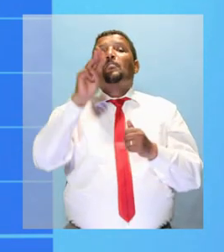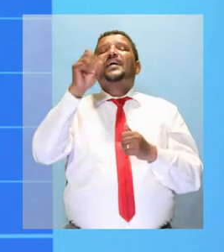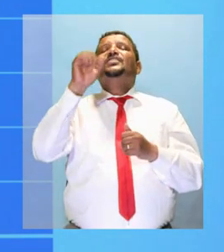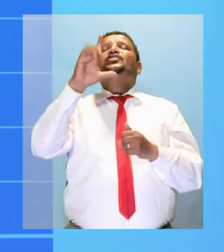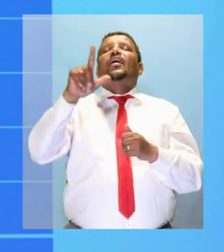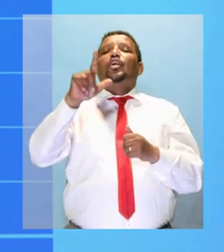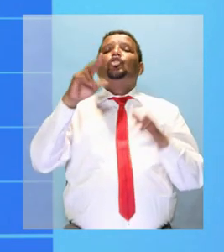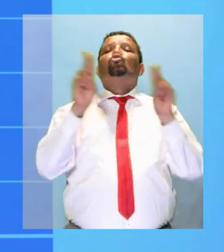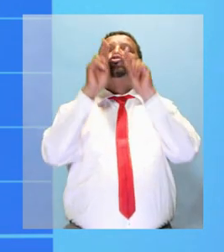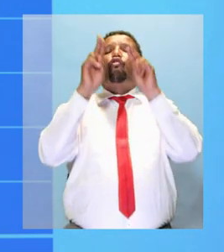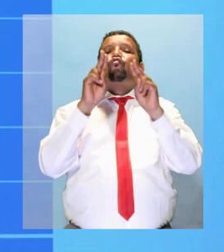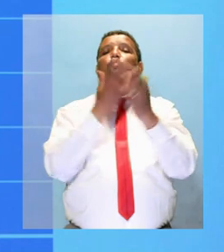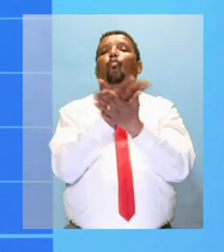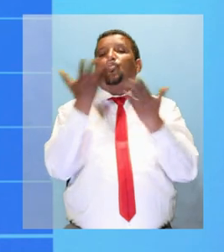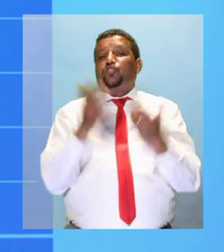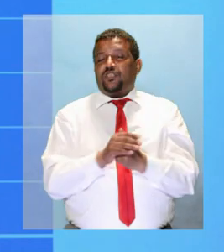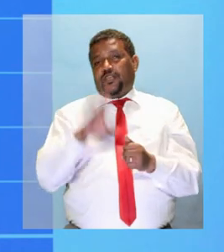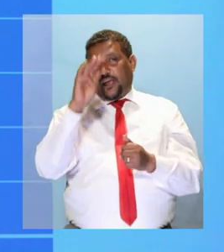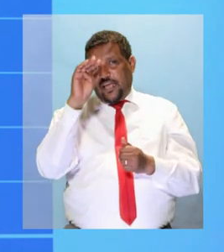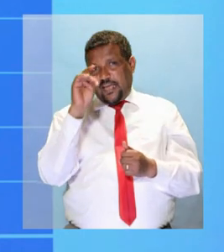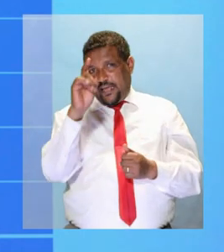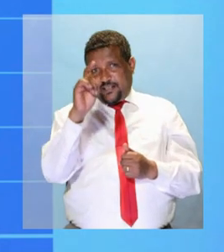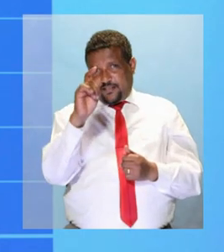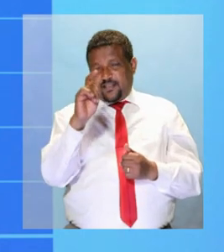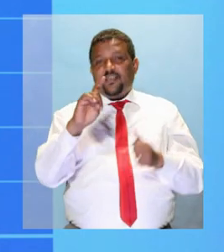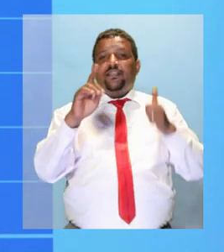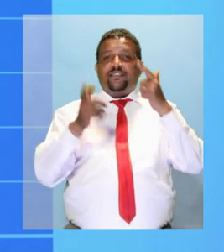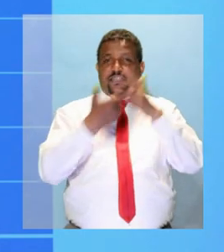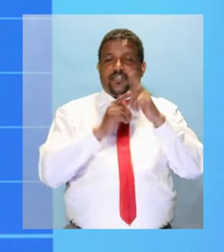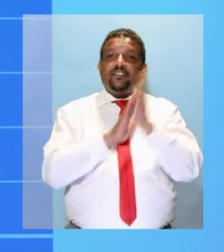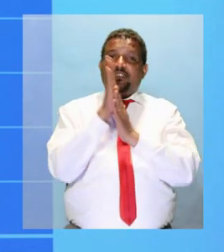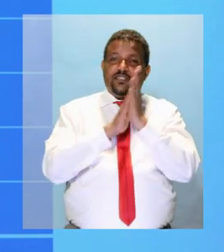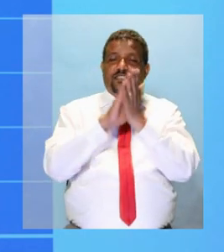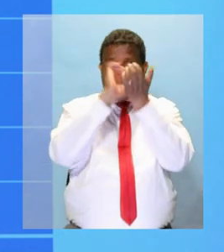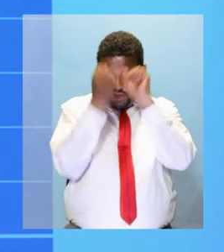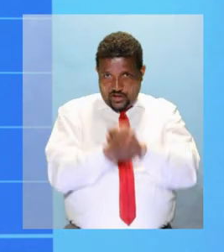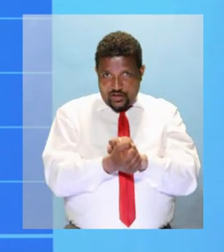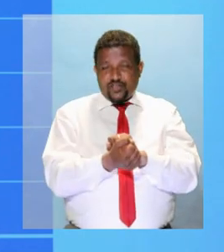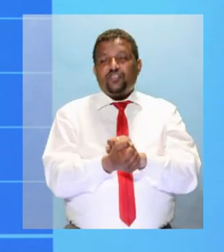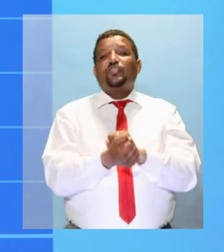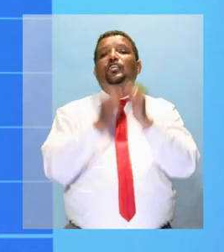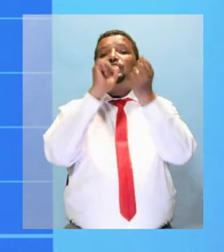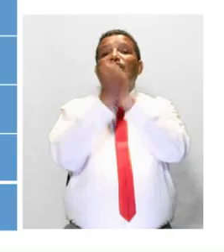commodity X for the second unit. It is